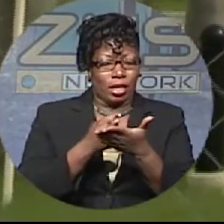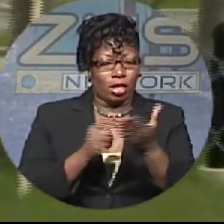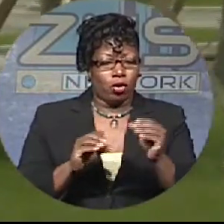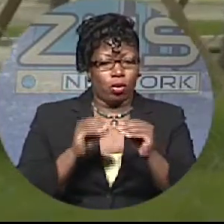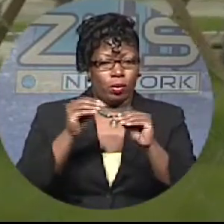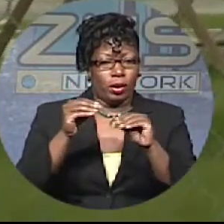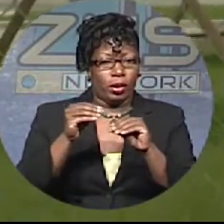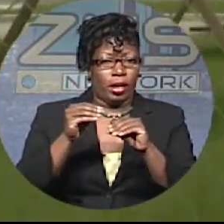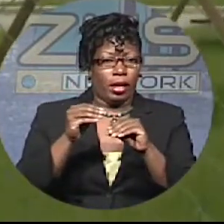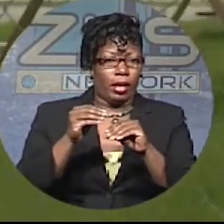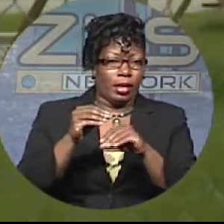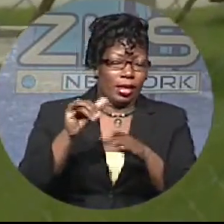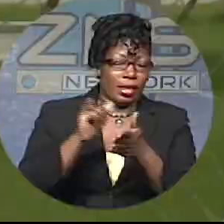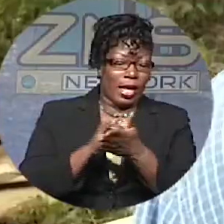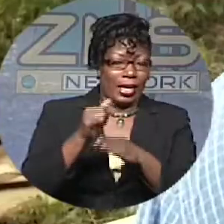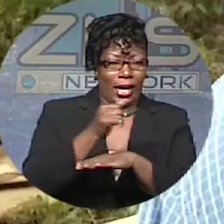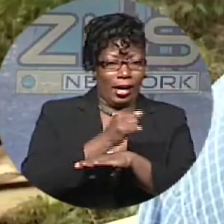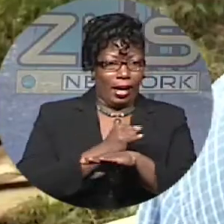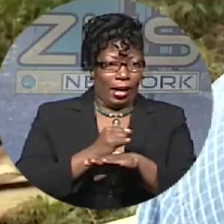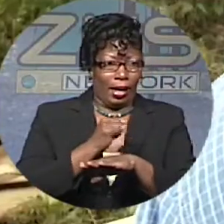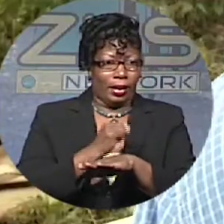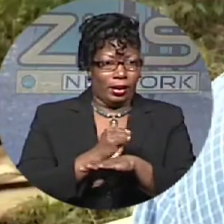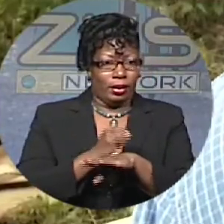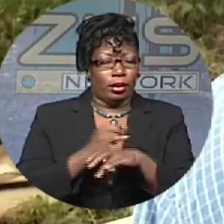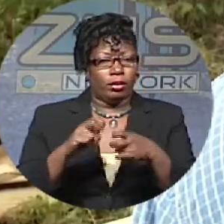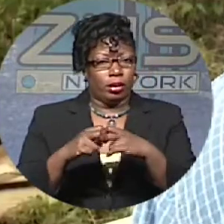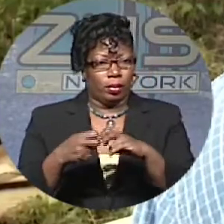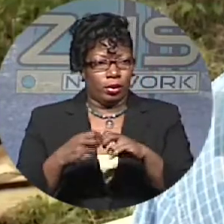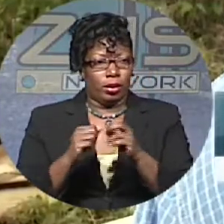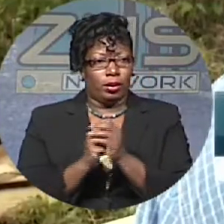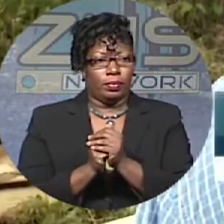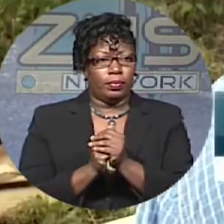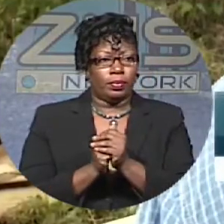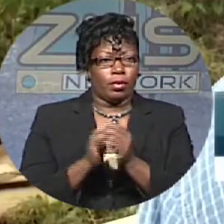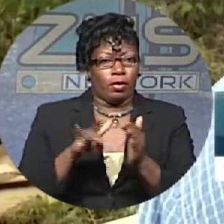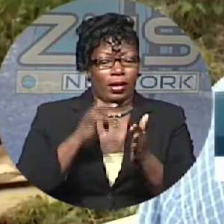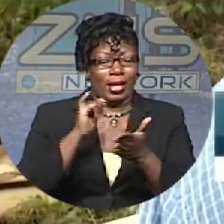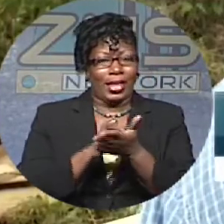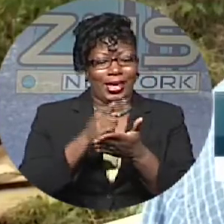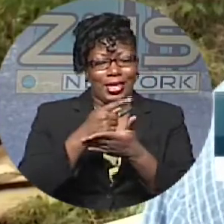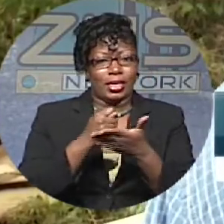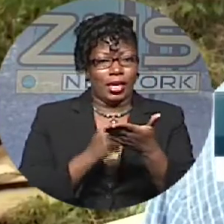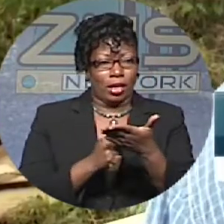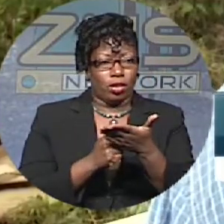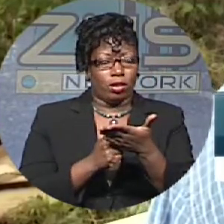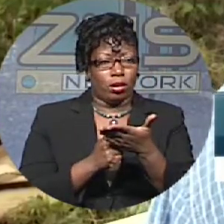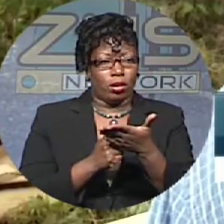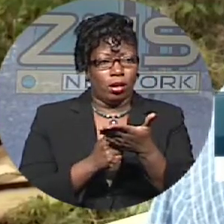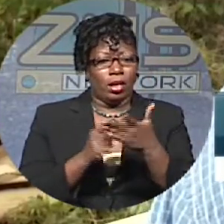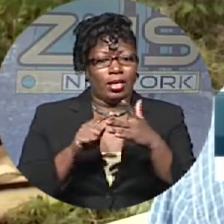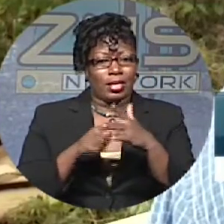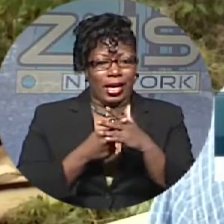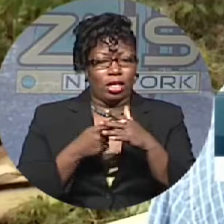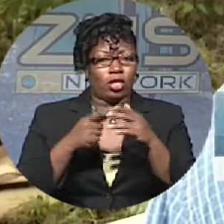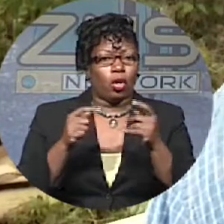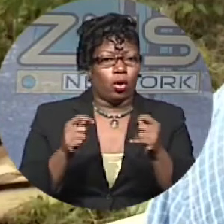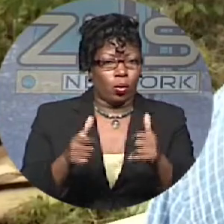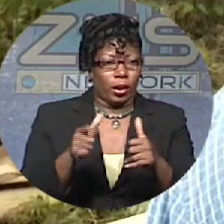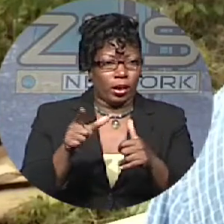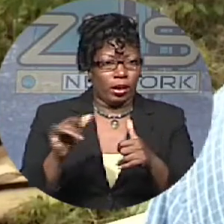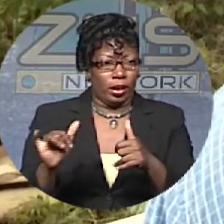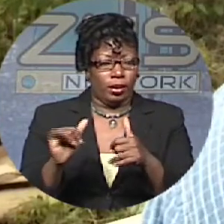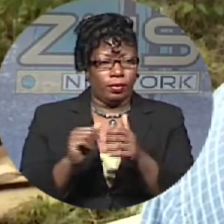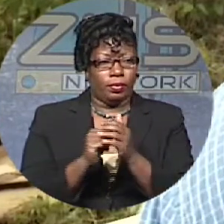in jeopardy. There were a few concerns. In particular, they felt the taxes were implemented so quickly. Being in